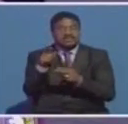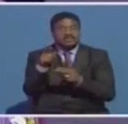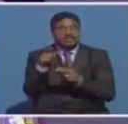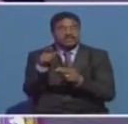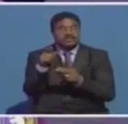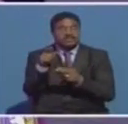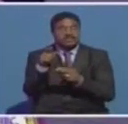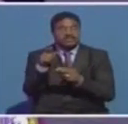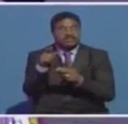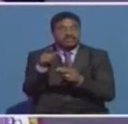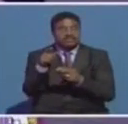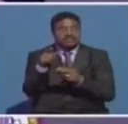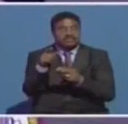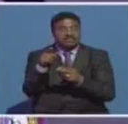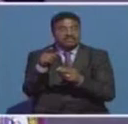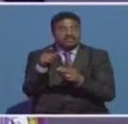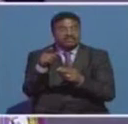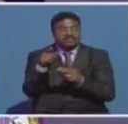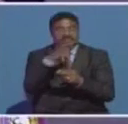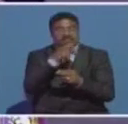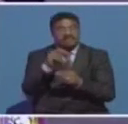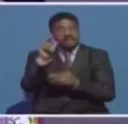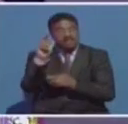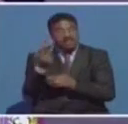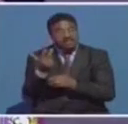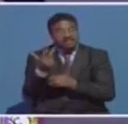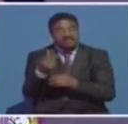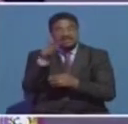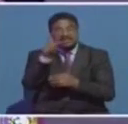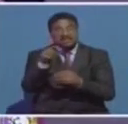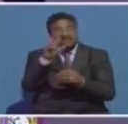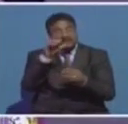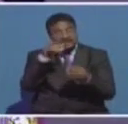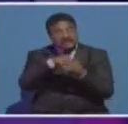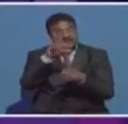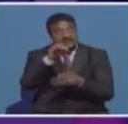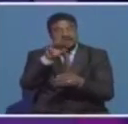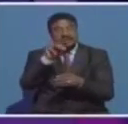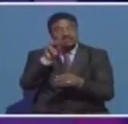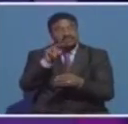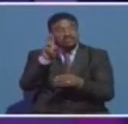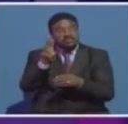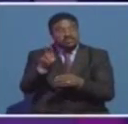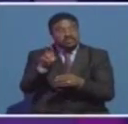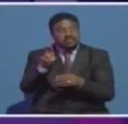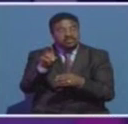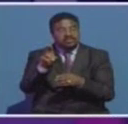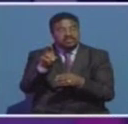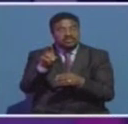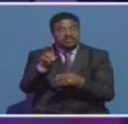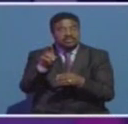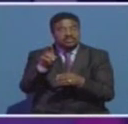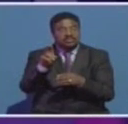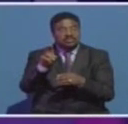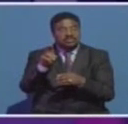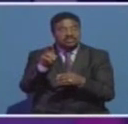the public on where we are. And thirdly, we have the Disaster and Management and Mitigation Unit, which is in DMMU